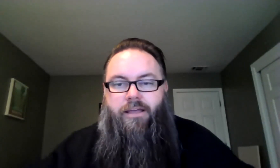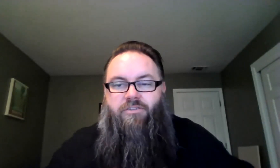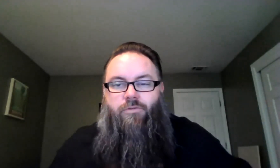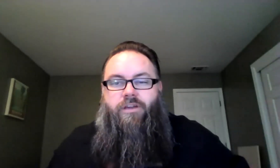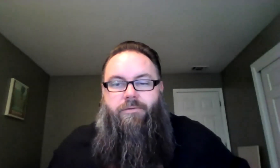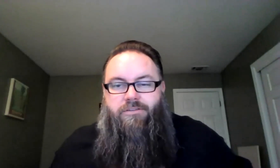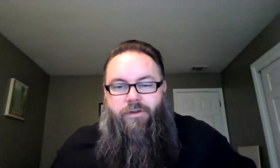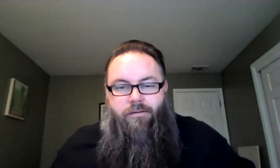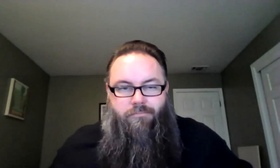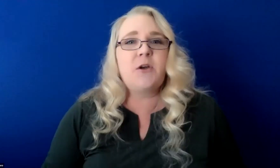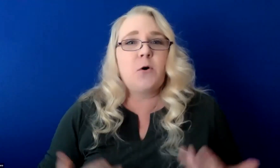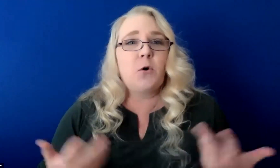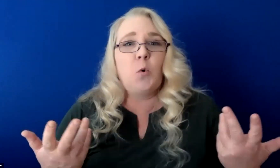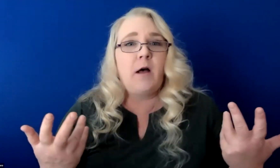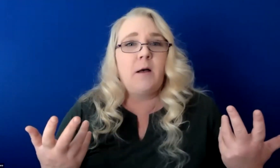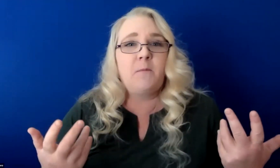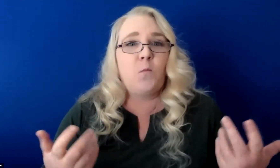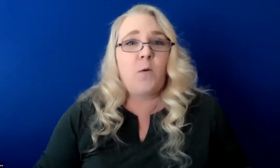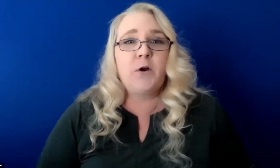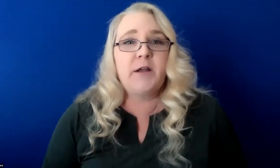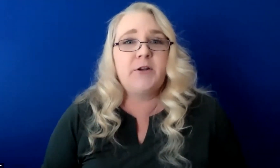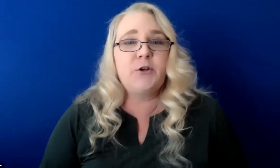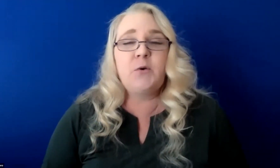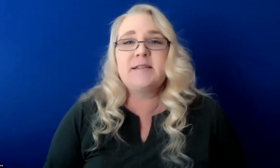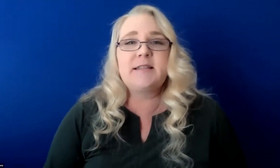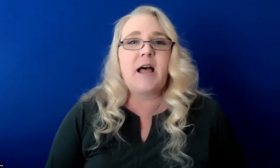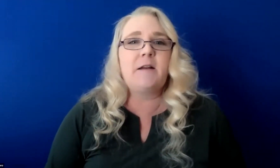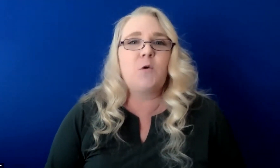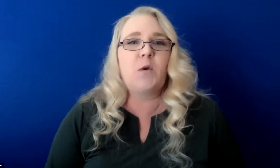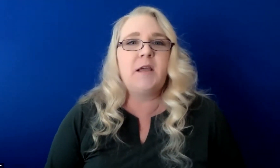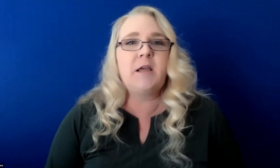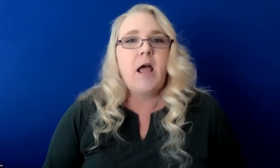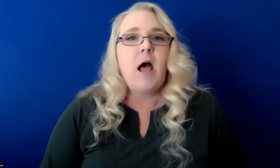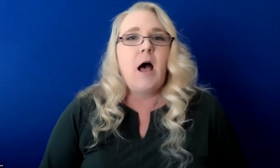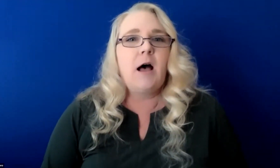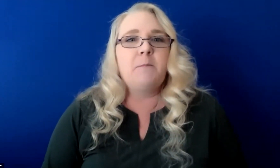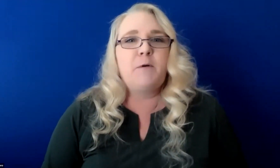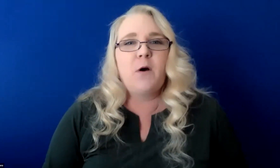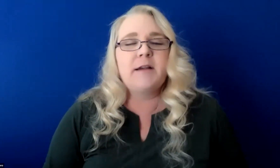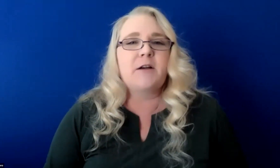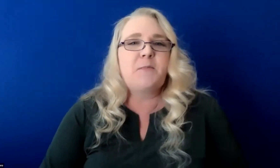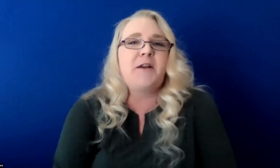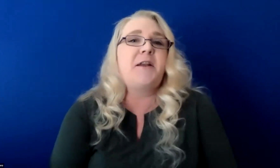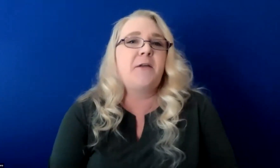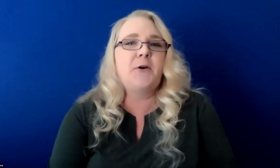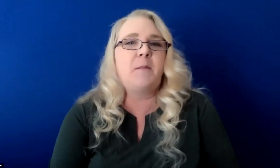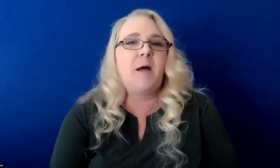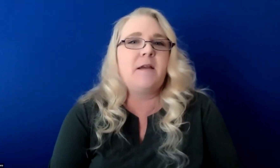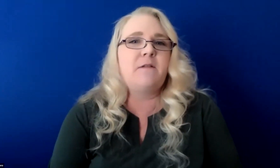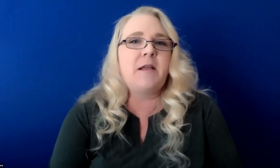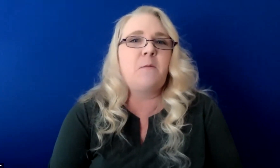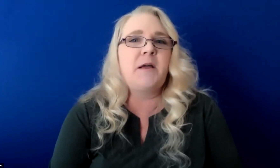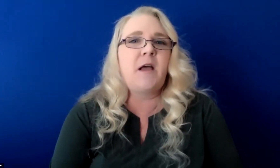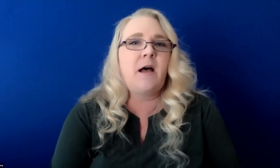well. And so what are we going to be doing? Okay, so what we're going to do is the sign of the week. Before I talked about another